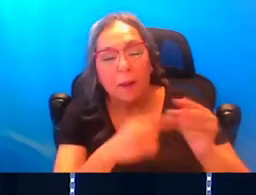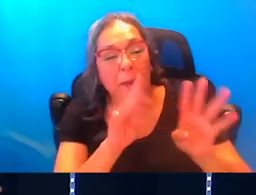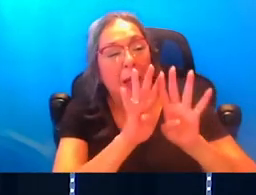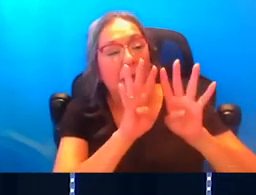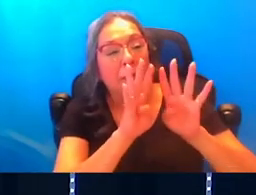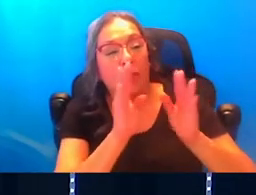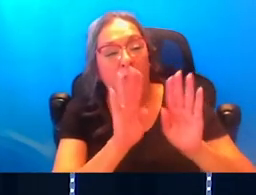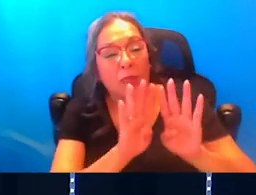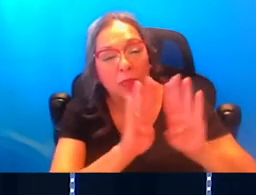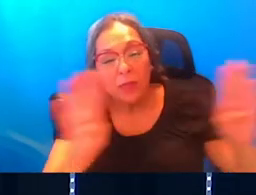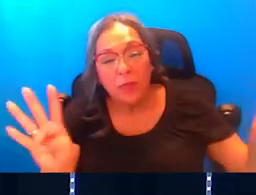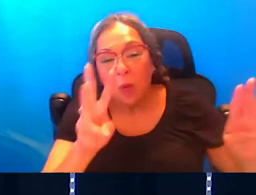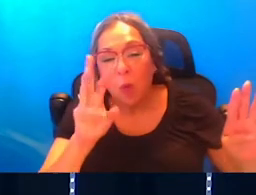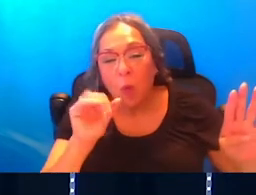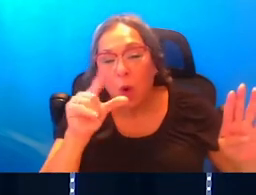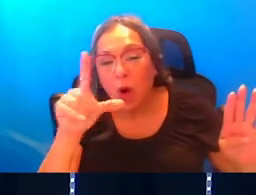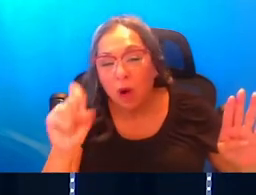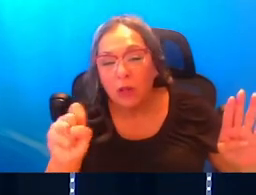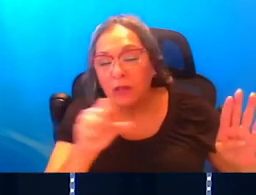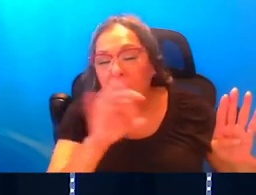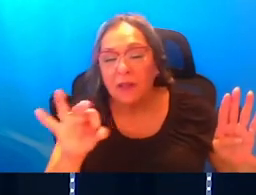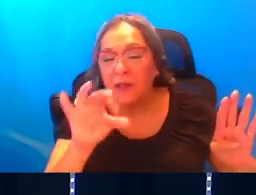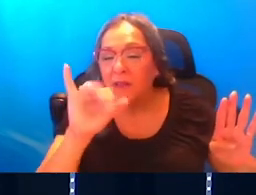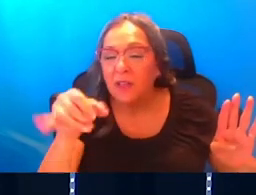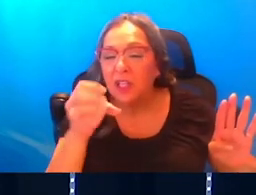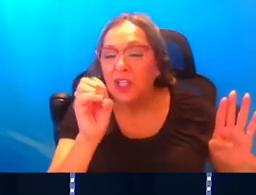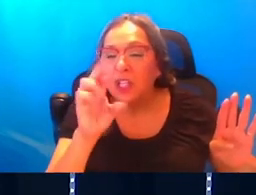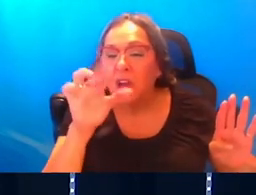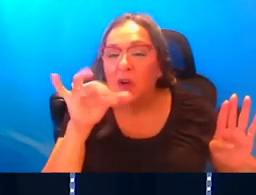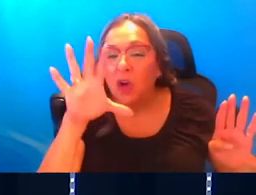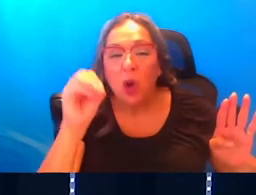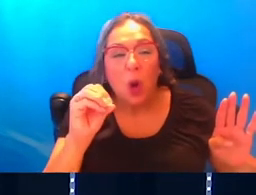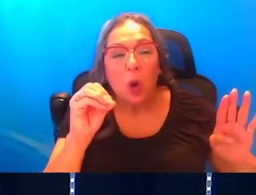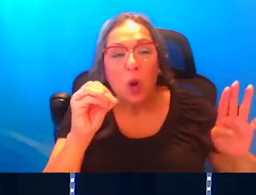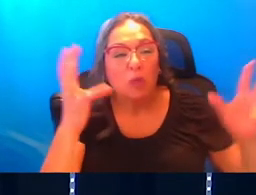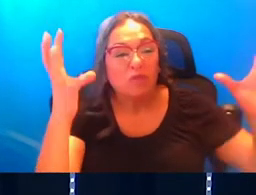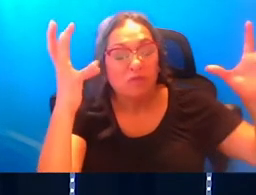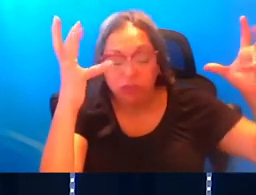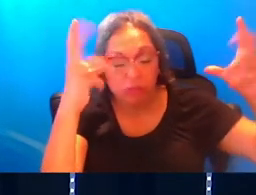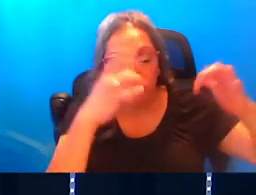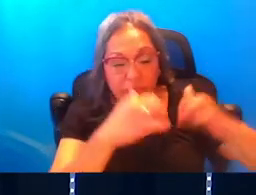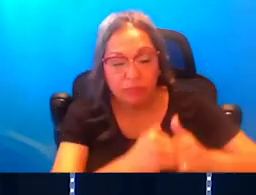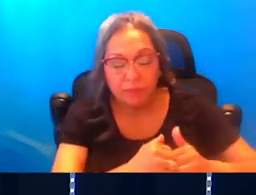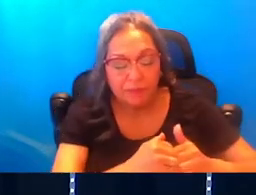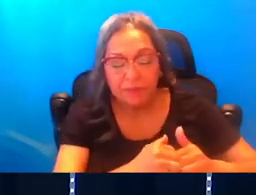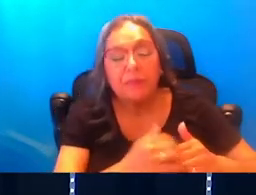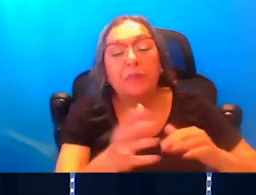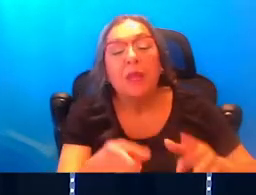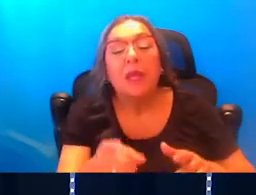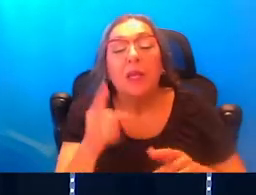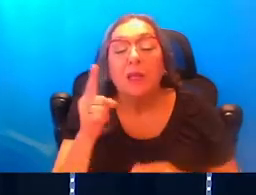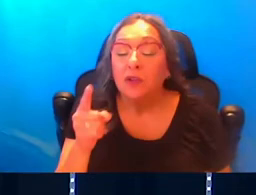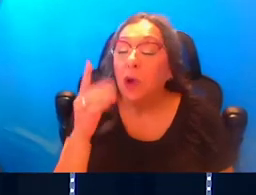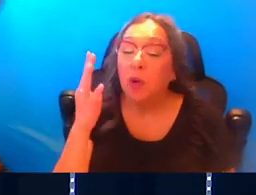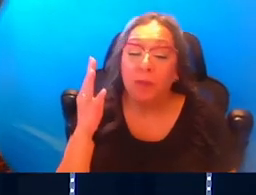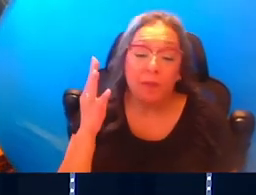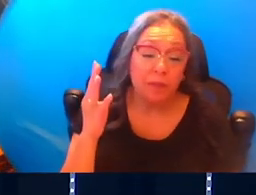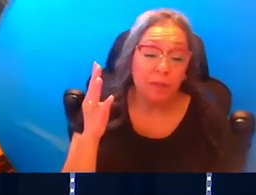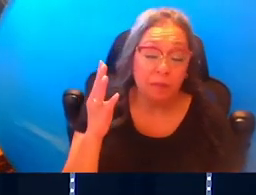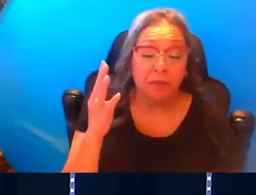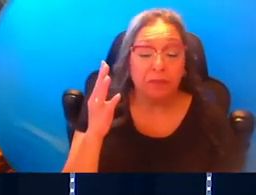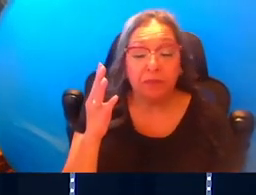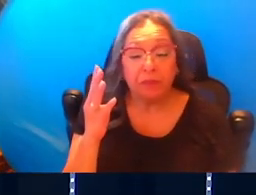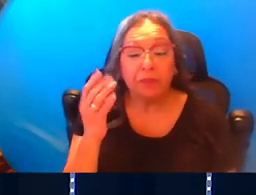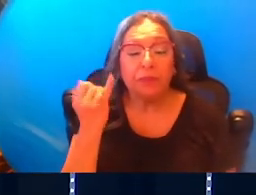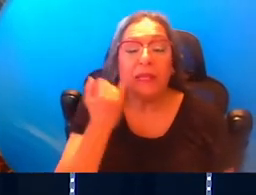kids, love it. So this is the story. So 40 years after the Israelites come out of Egypt